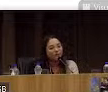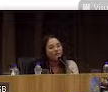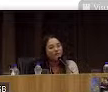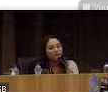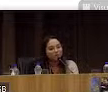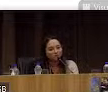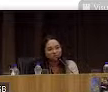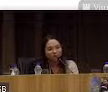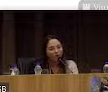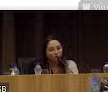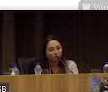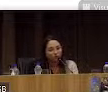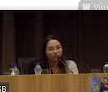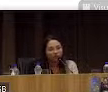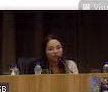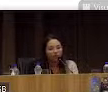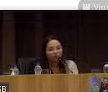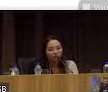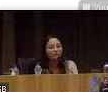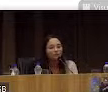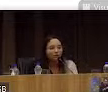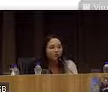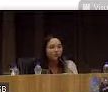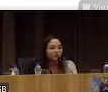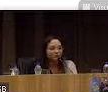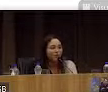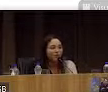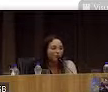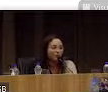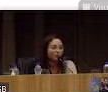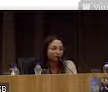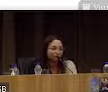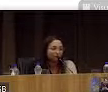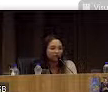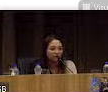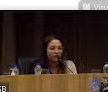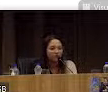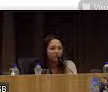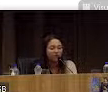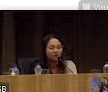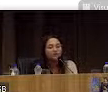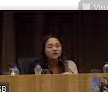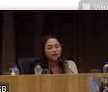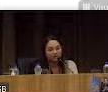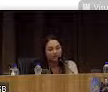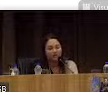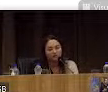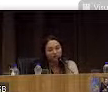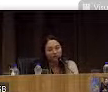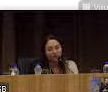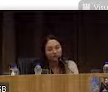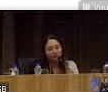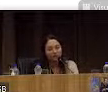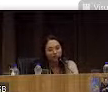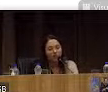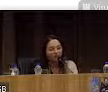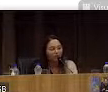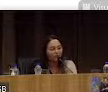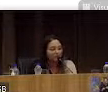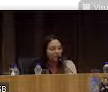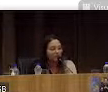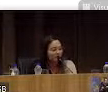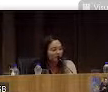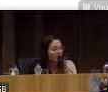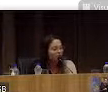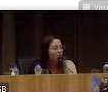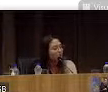went to infirmary. Since we only had intense ICU care, once they were